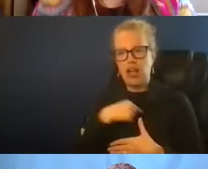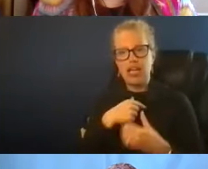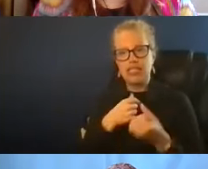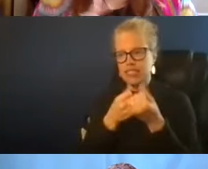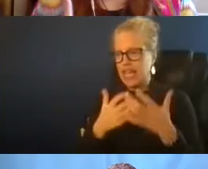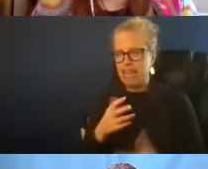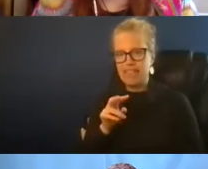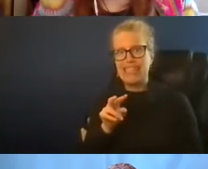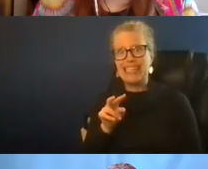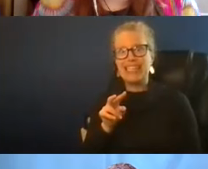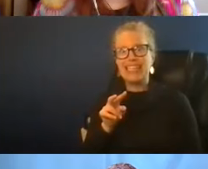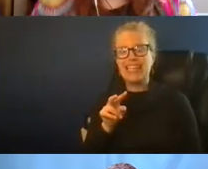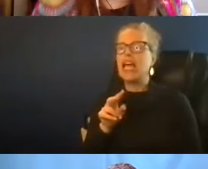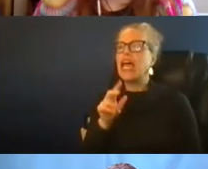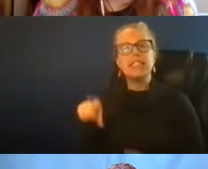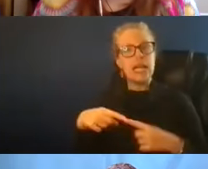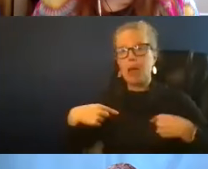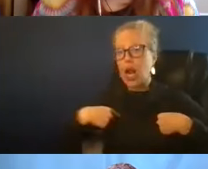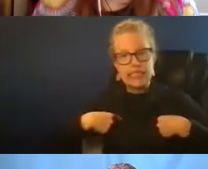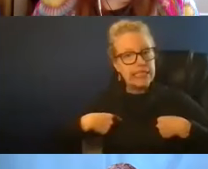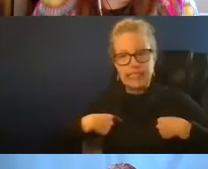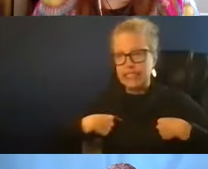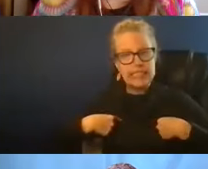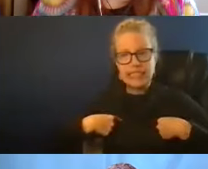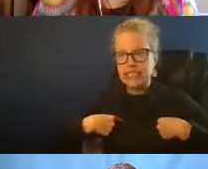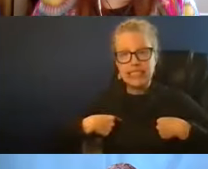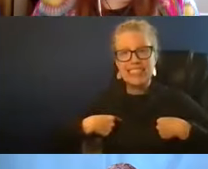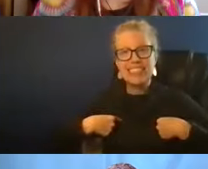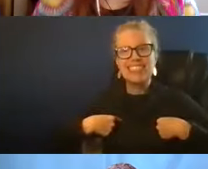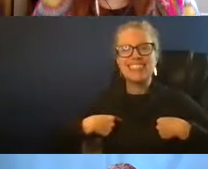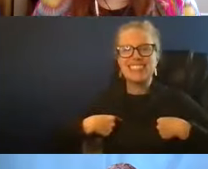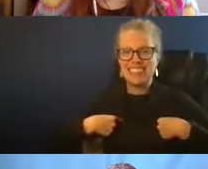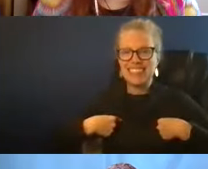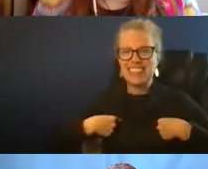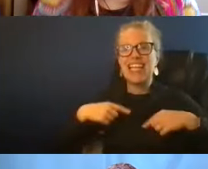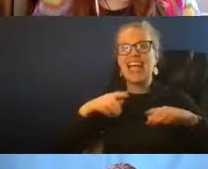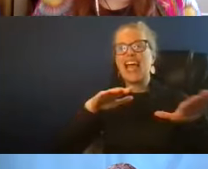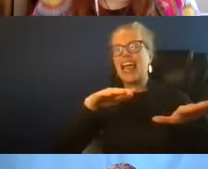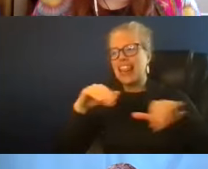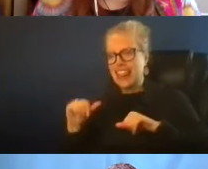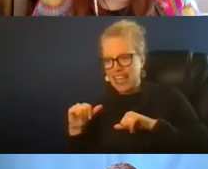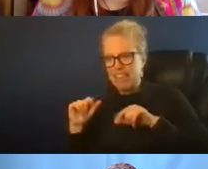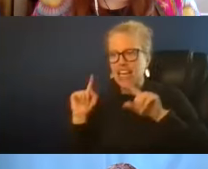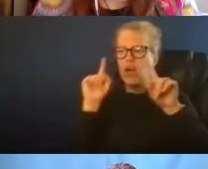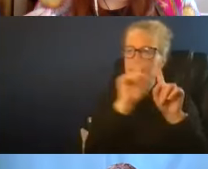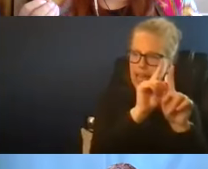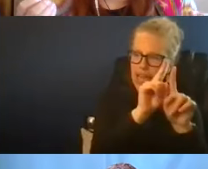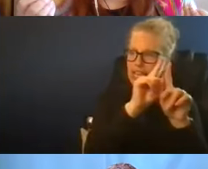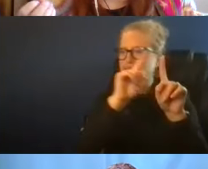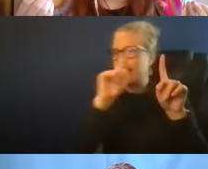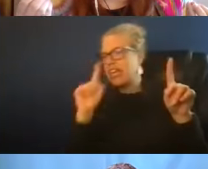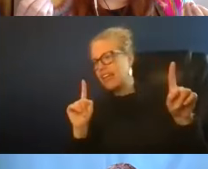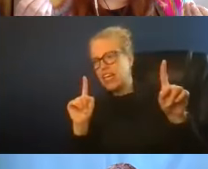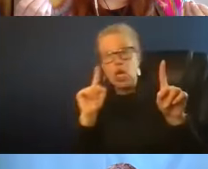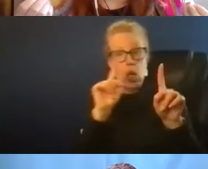again, it's not about us. And also, leaving and going back and leaving and going back is